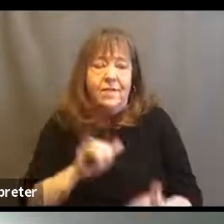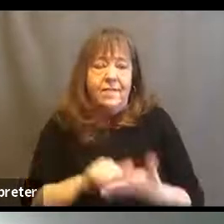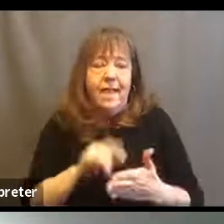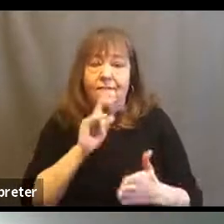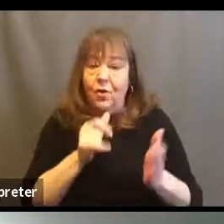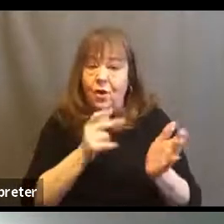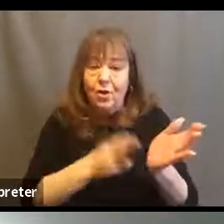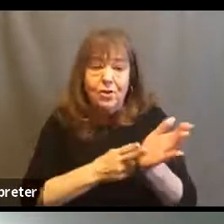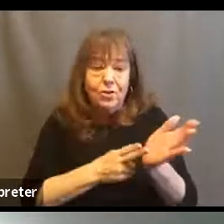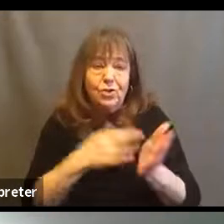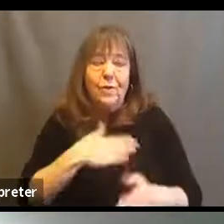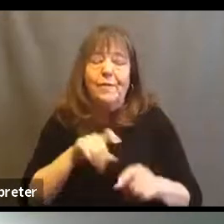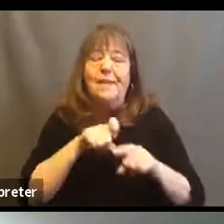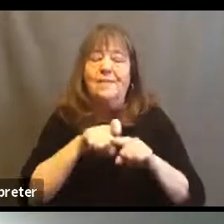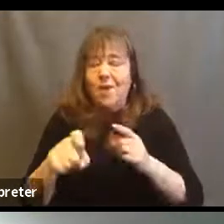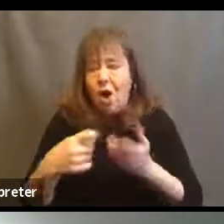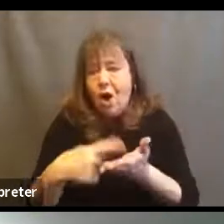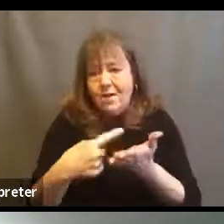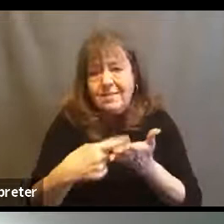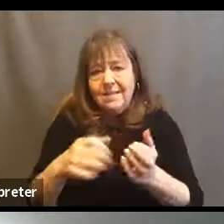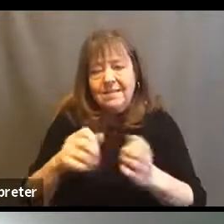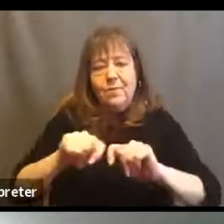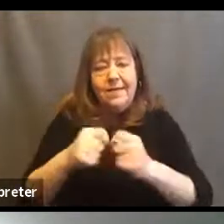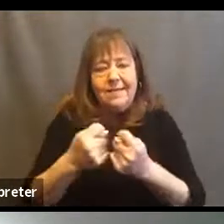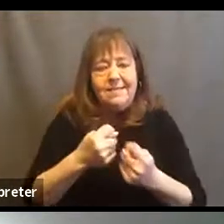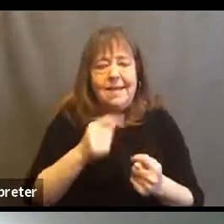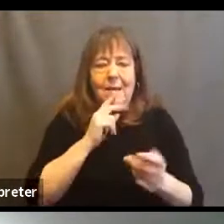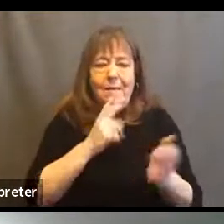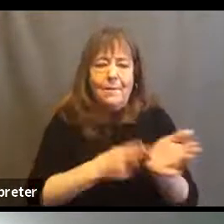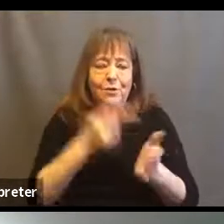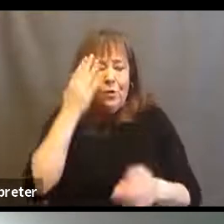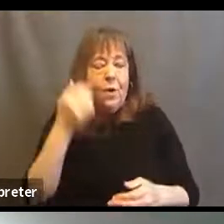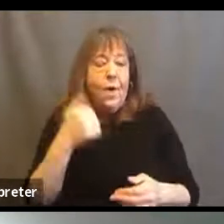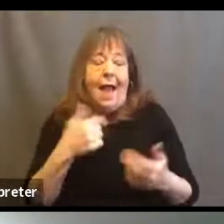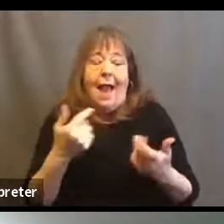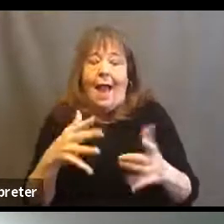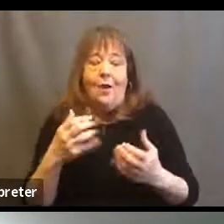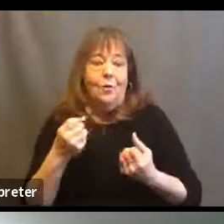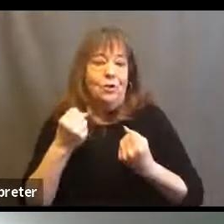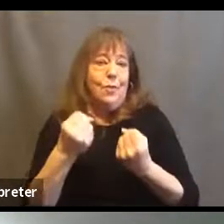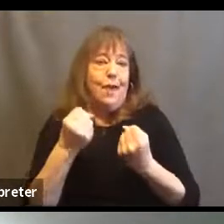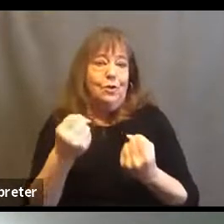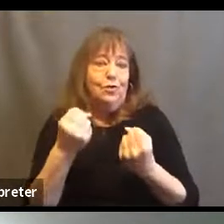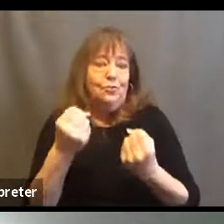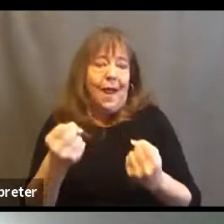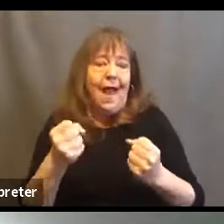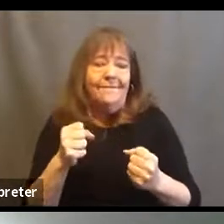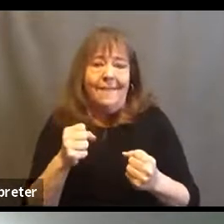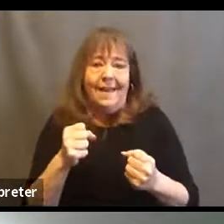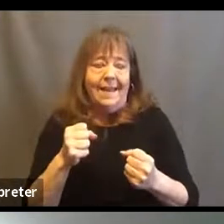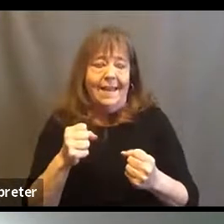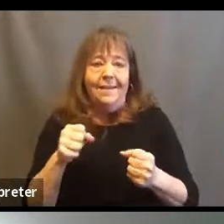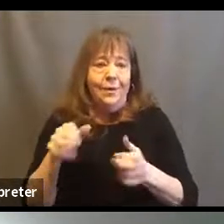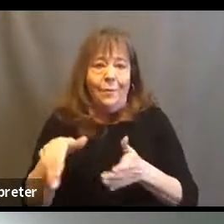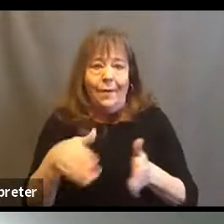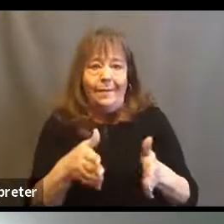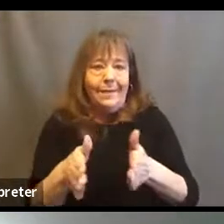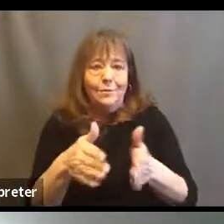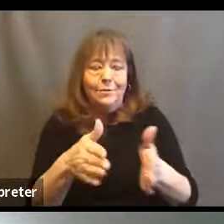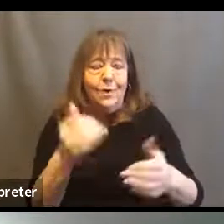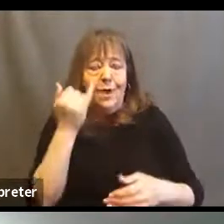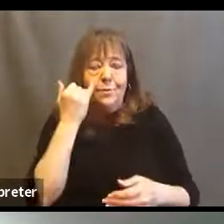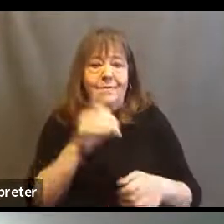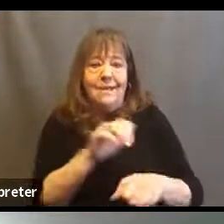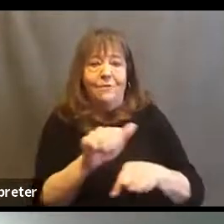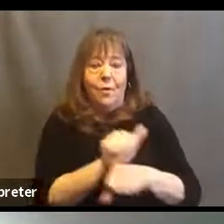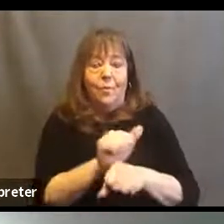please call, talk to our team, make sure you know. I would hate to have you out in this weather and in these road conditions if the appointment